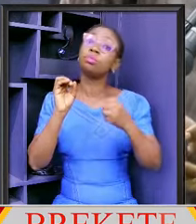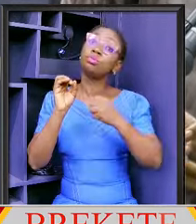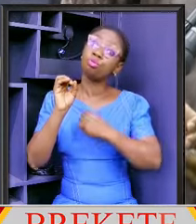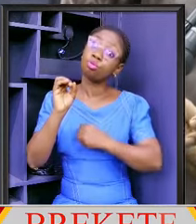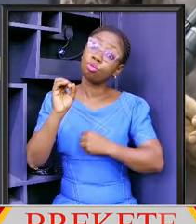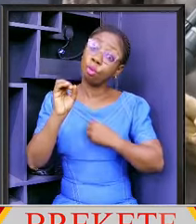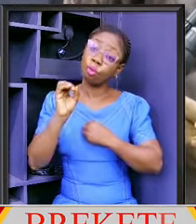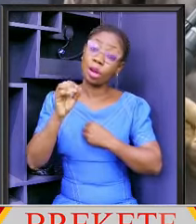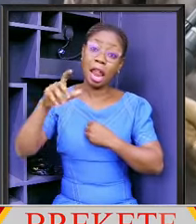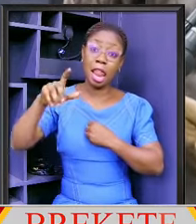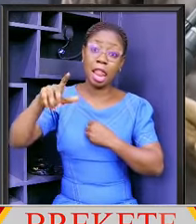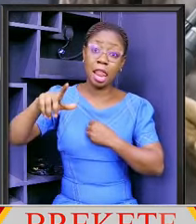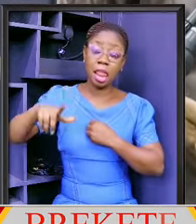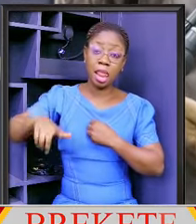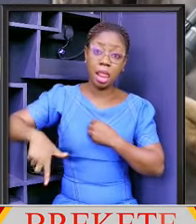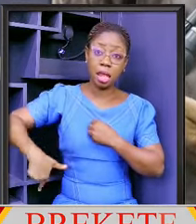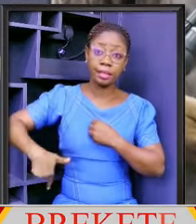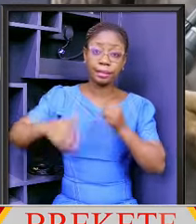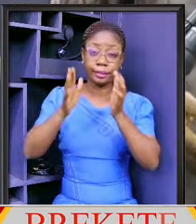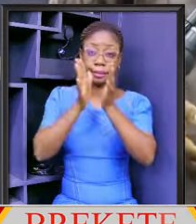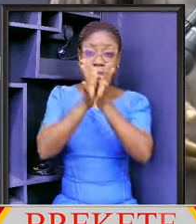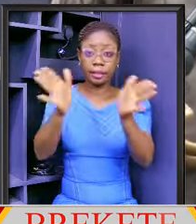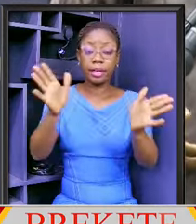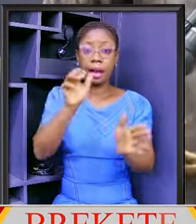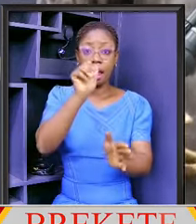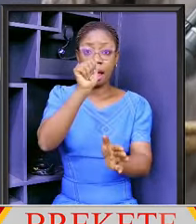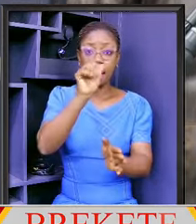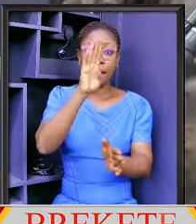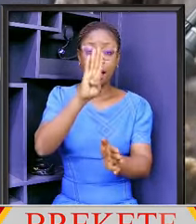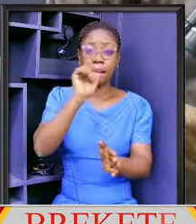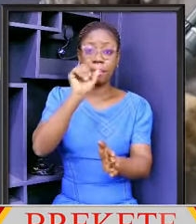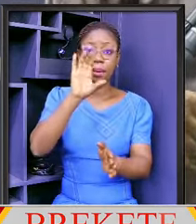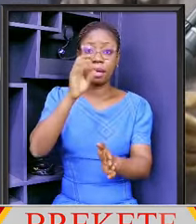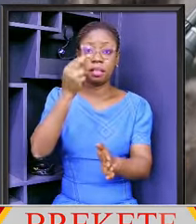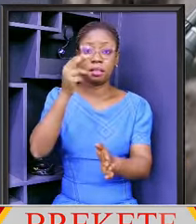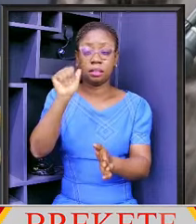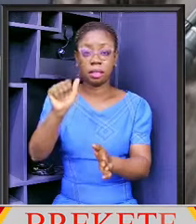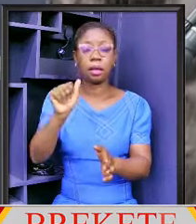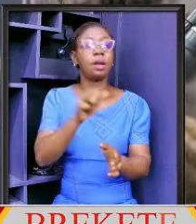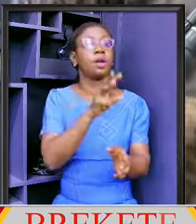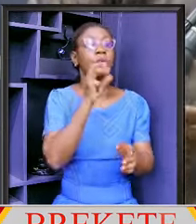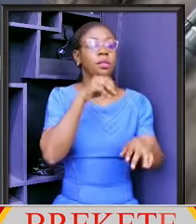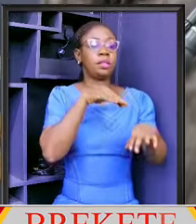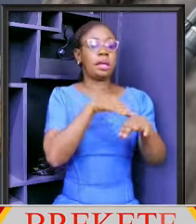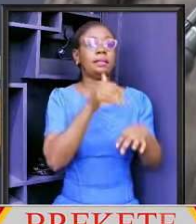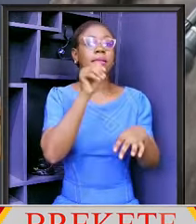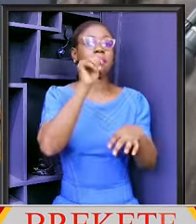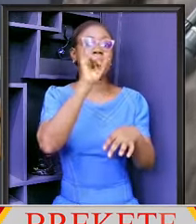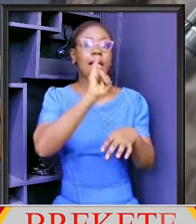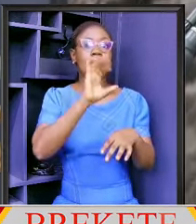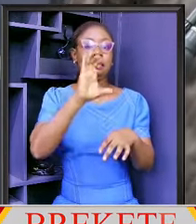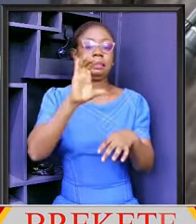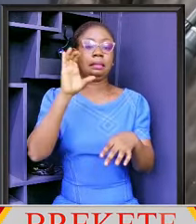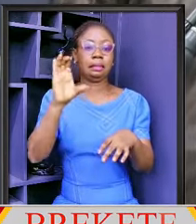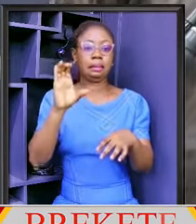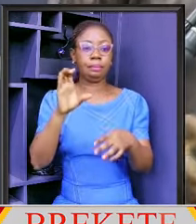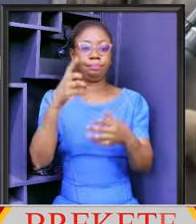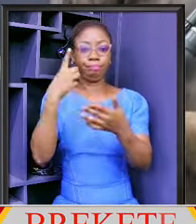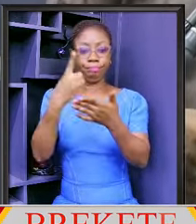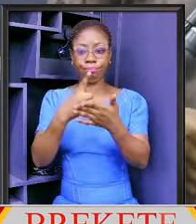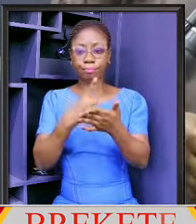late General Abacha. The day for International Conference Center, the address, Nepa Carry Light.